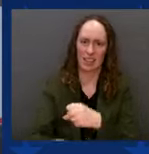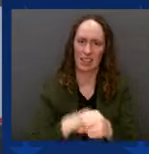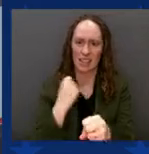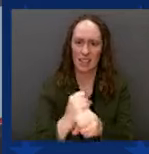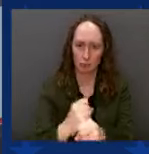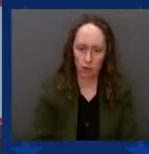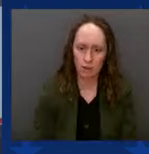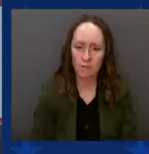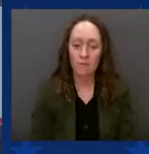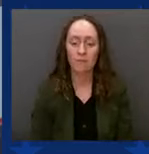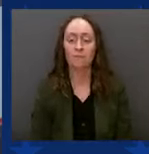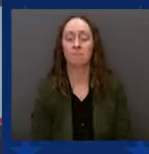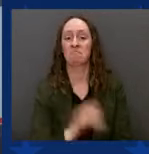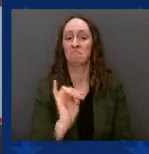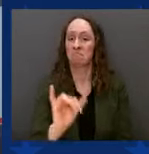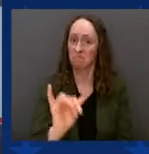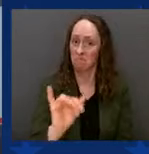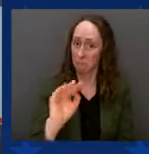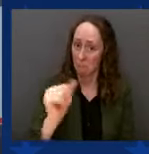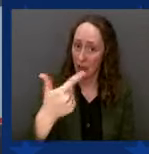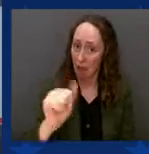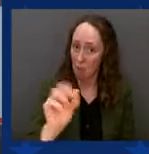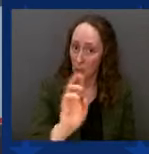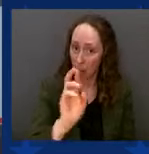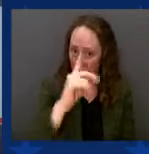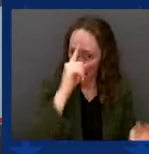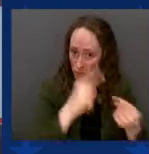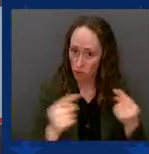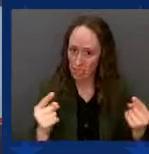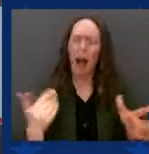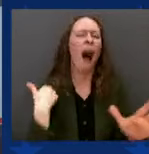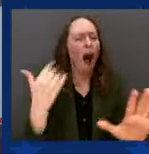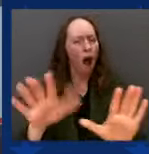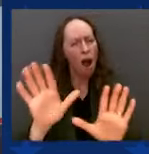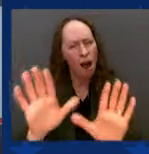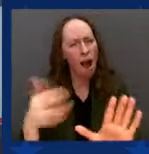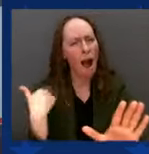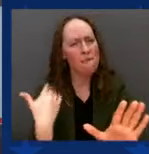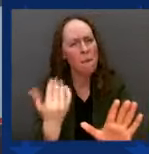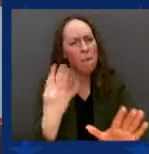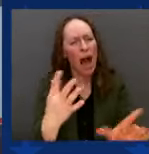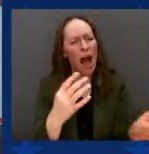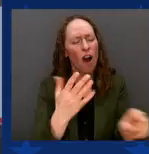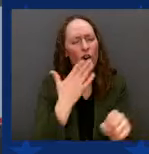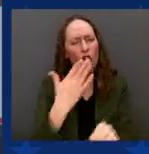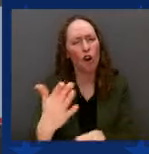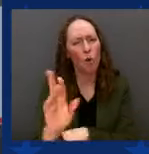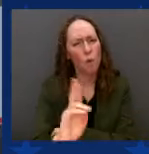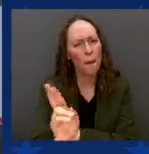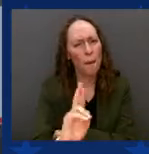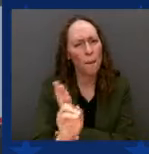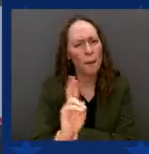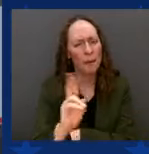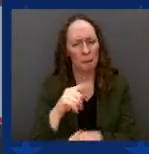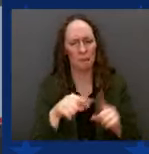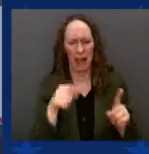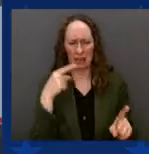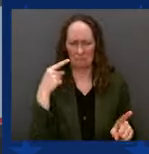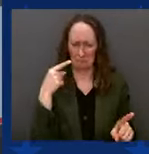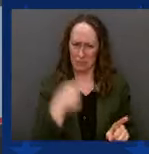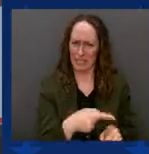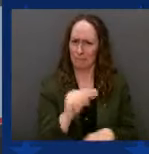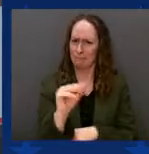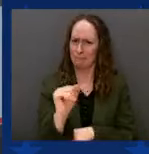lot of really good Republicans. There really are. But they're afraid to step out of line because they'll get